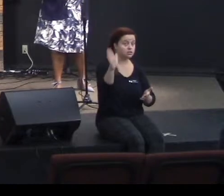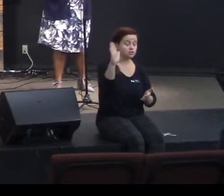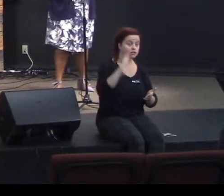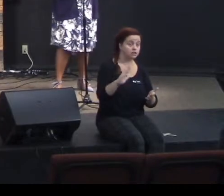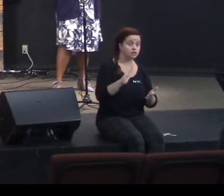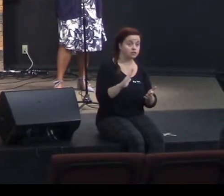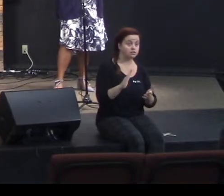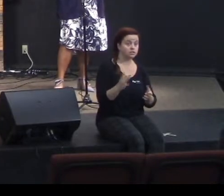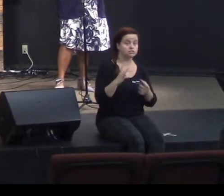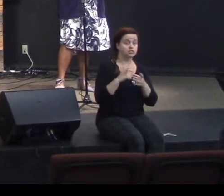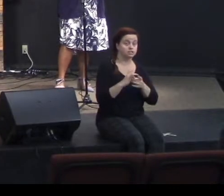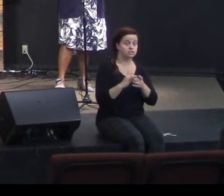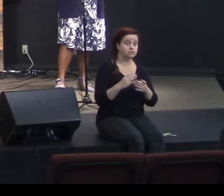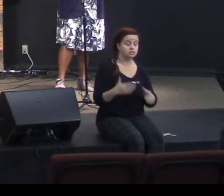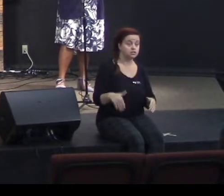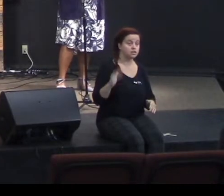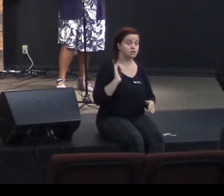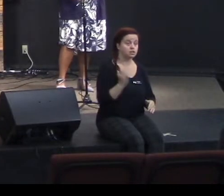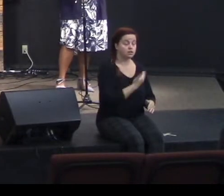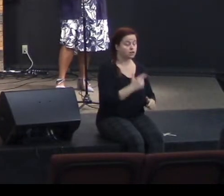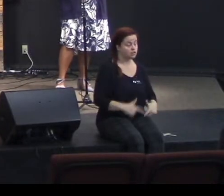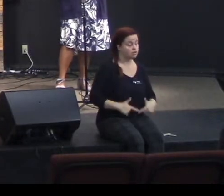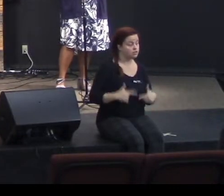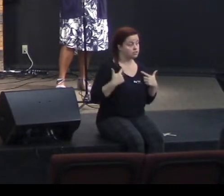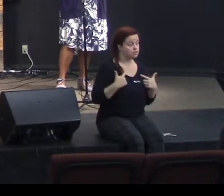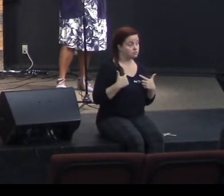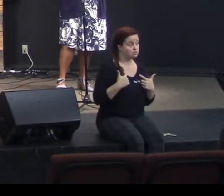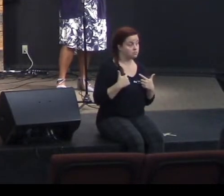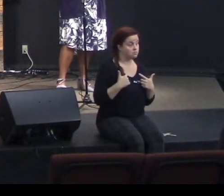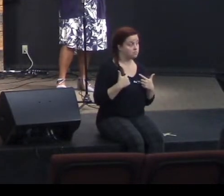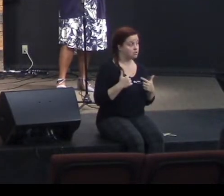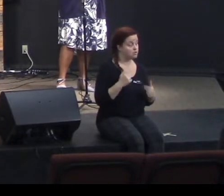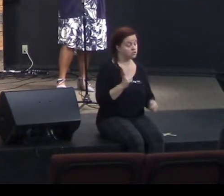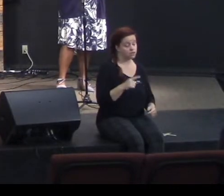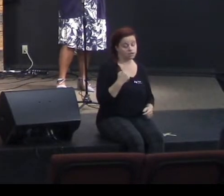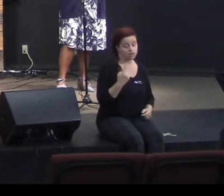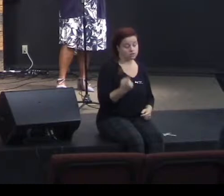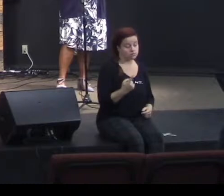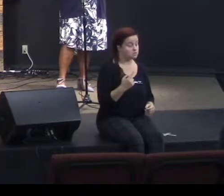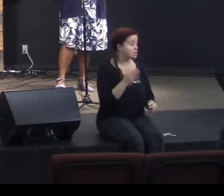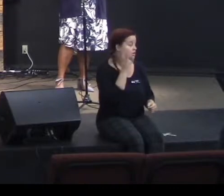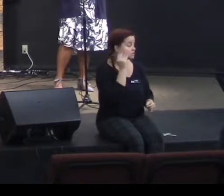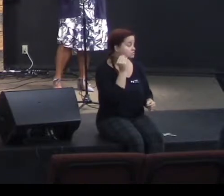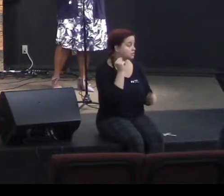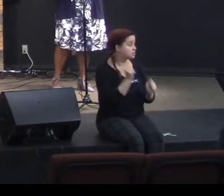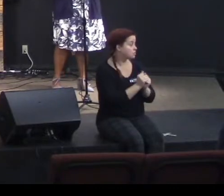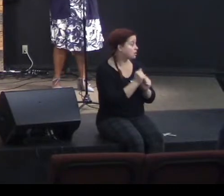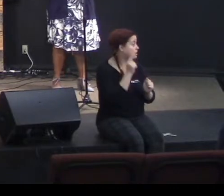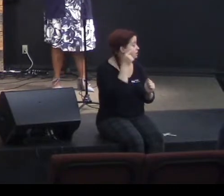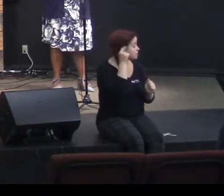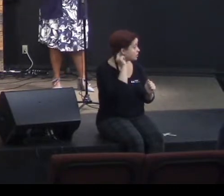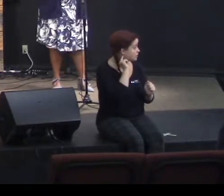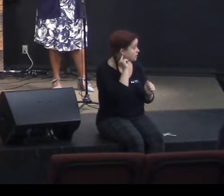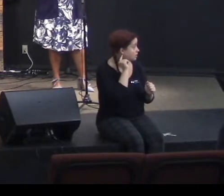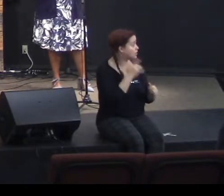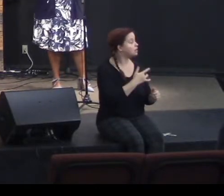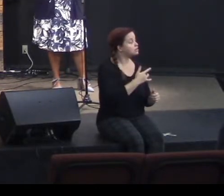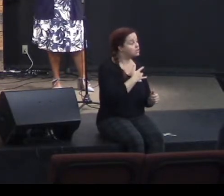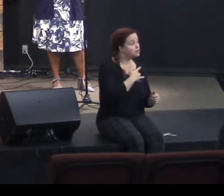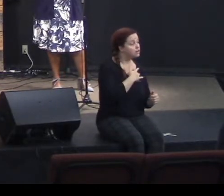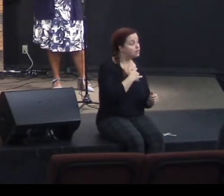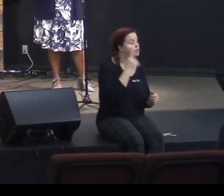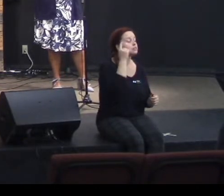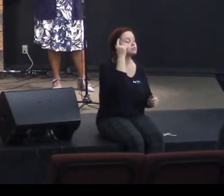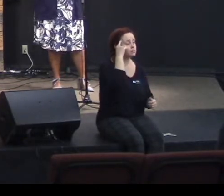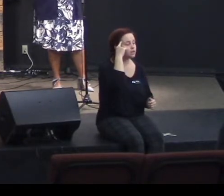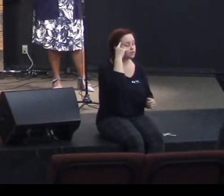life can not only be experienced with the ear, the heart, and the mind, but so